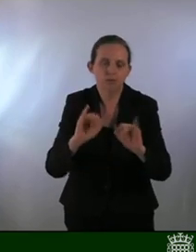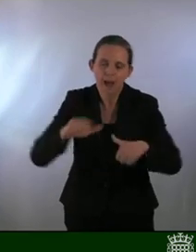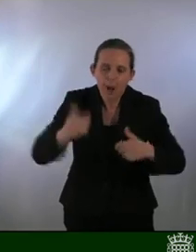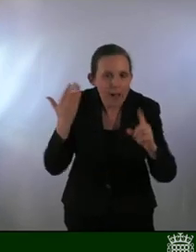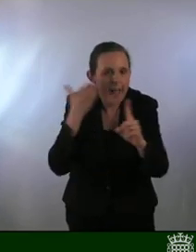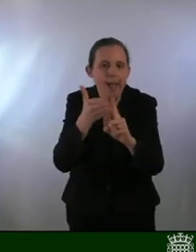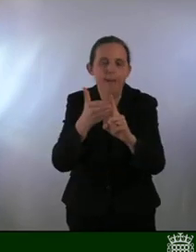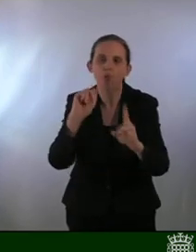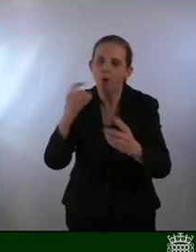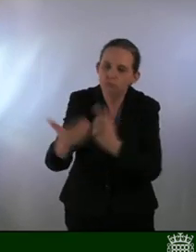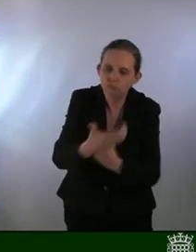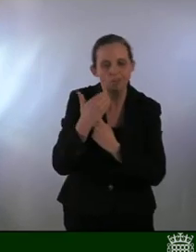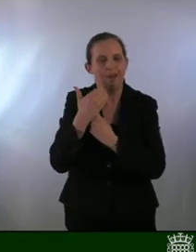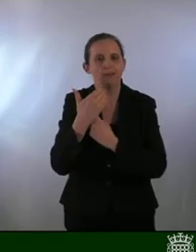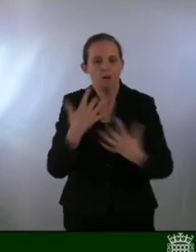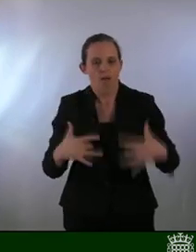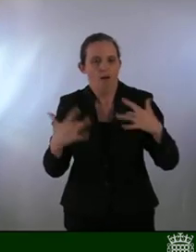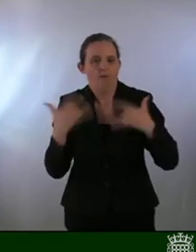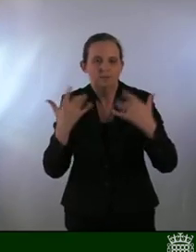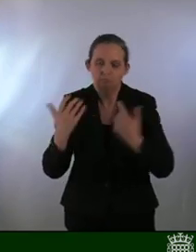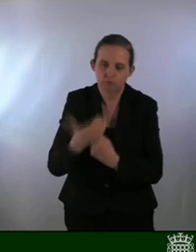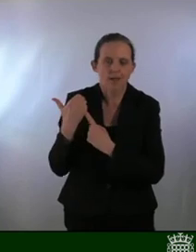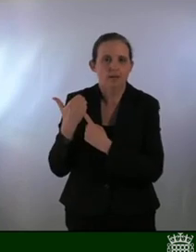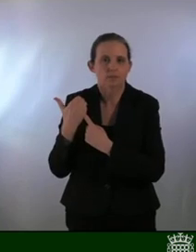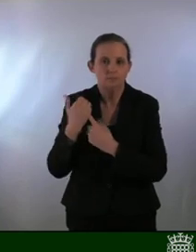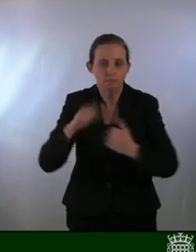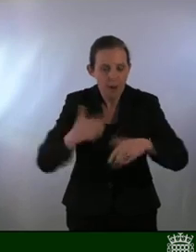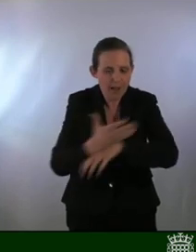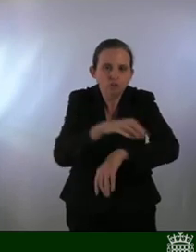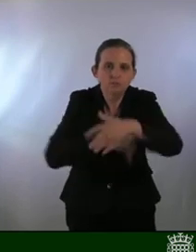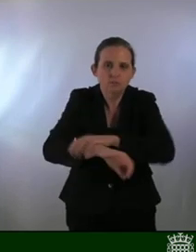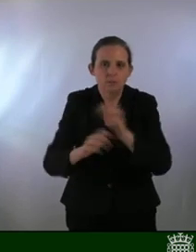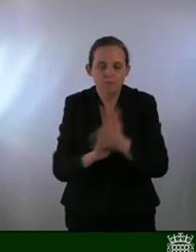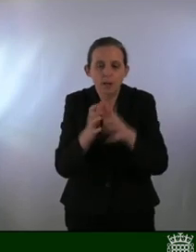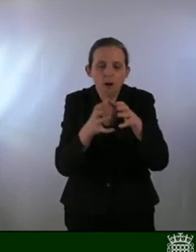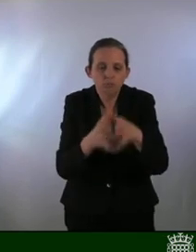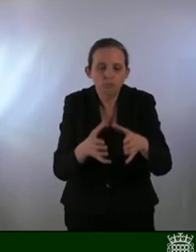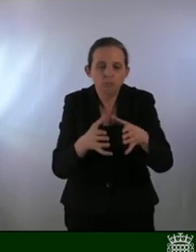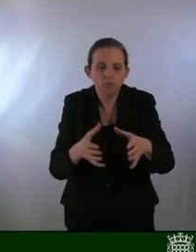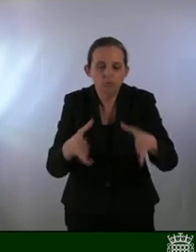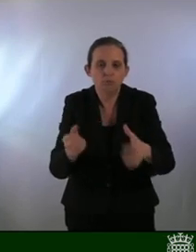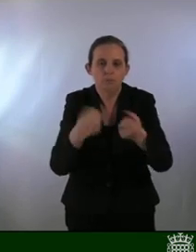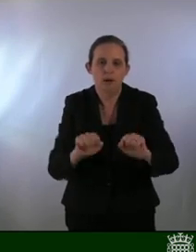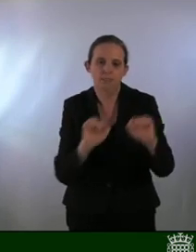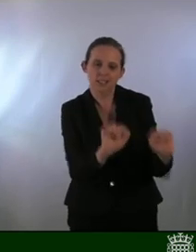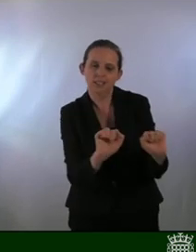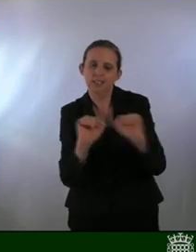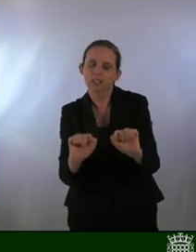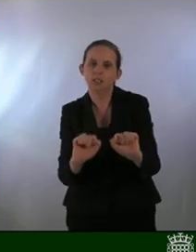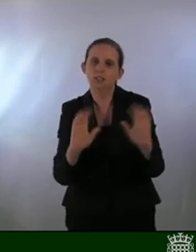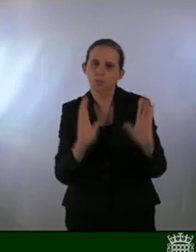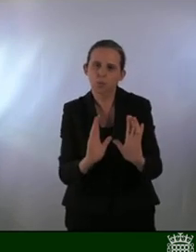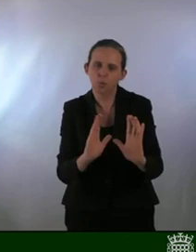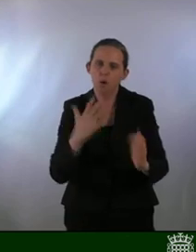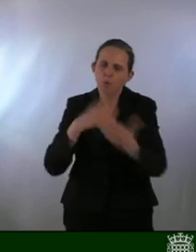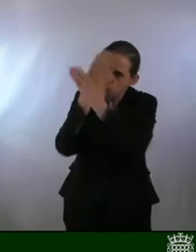life. Our actions have meant that the spread of the virus has been slowed in the UK, and I want to pay tribute to the officials at